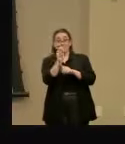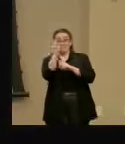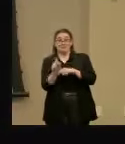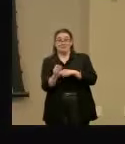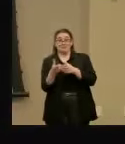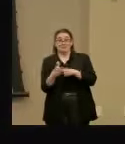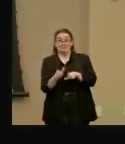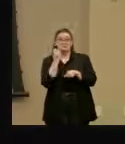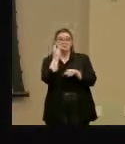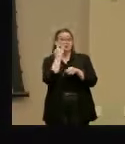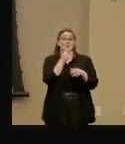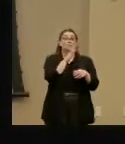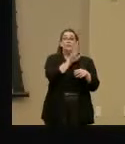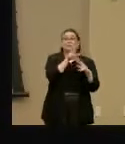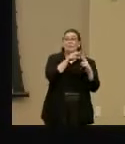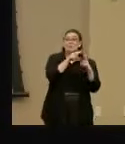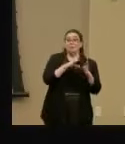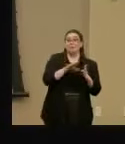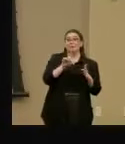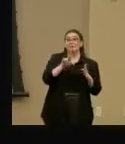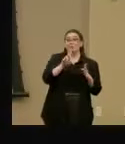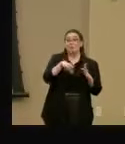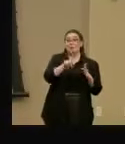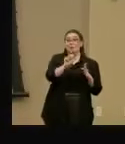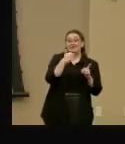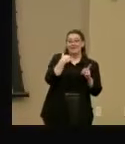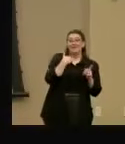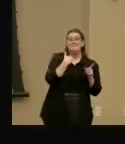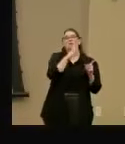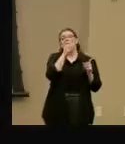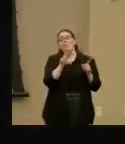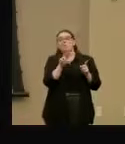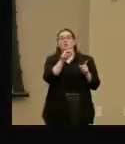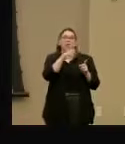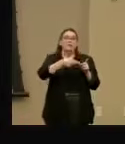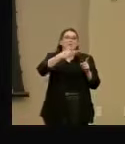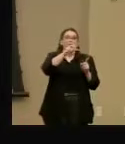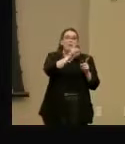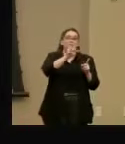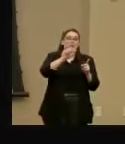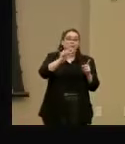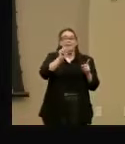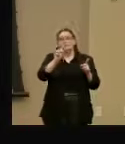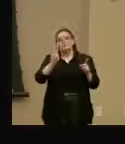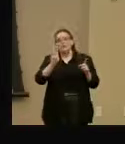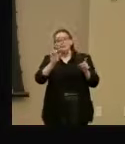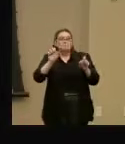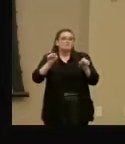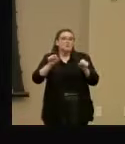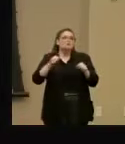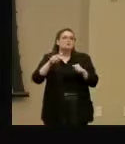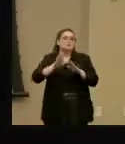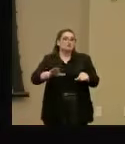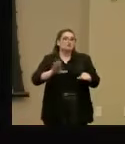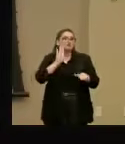somebody has the partner with lupus, or if they have a high SSA or SSB, the chance does go up a little bit.